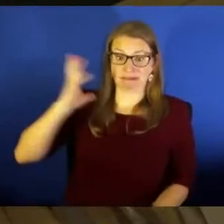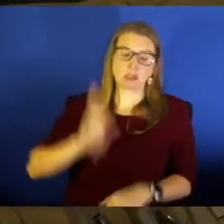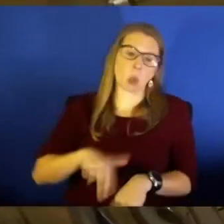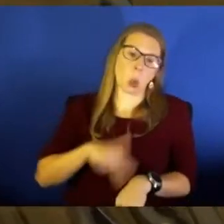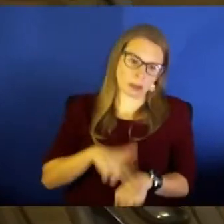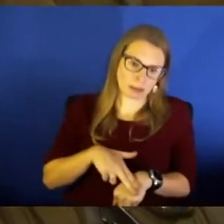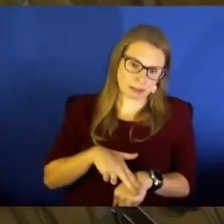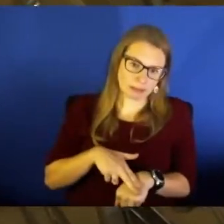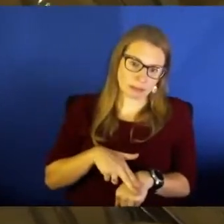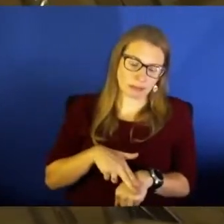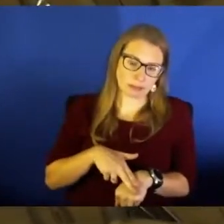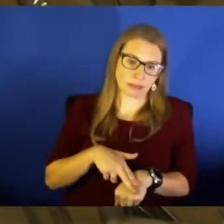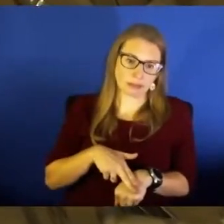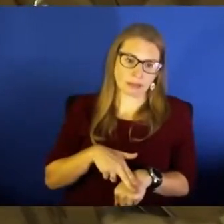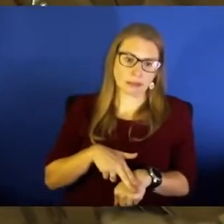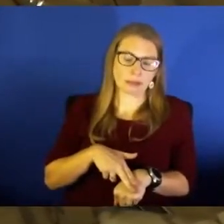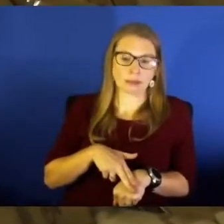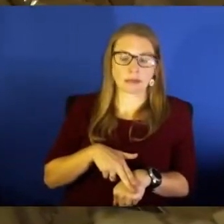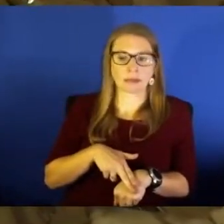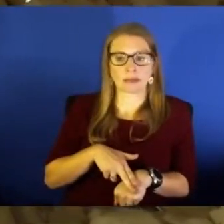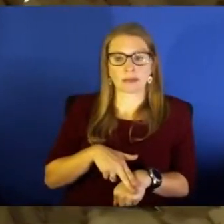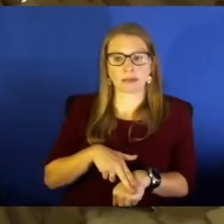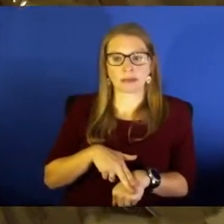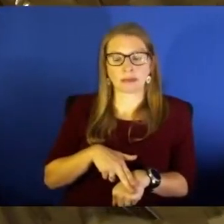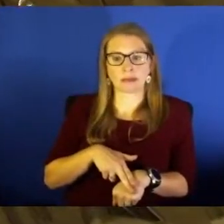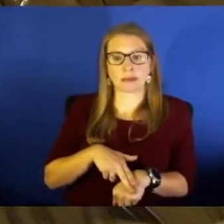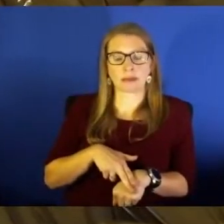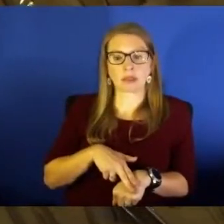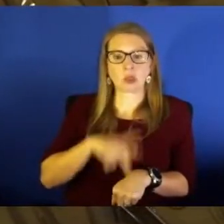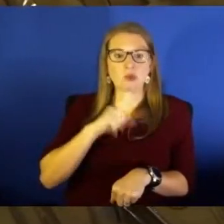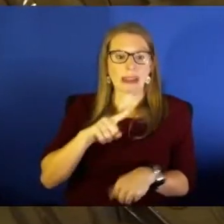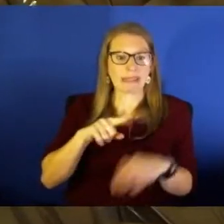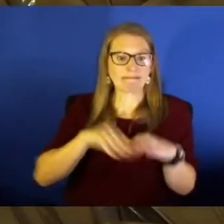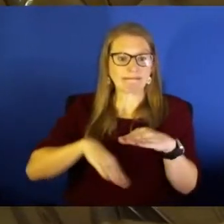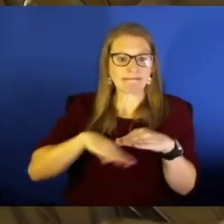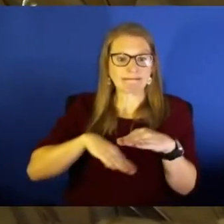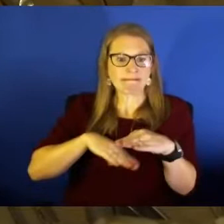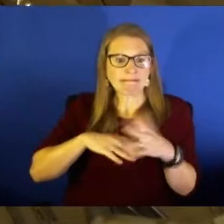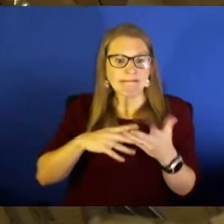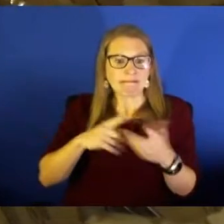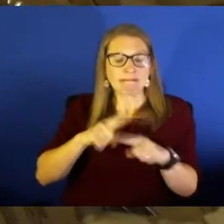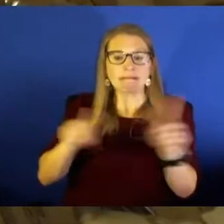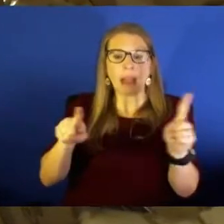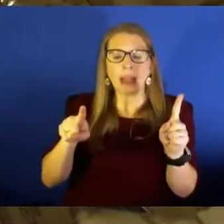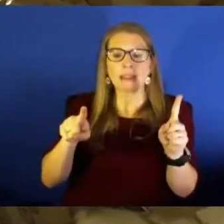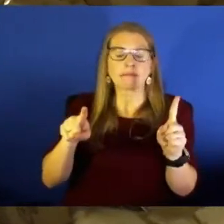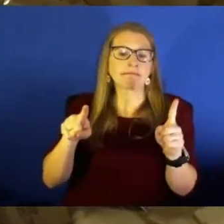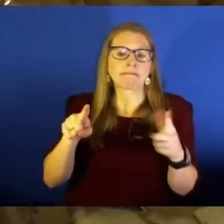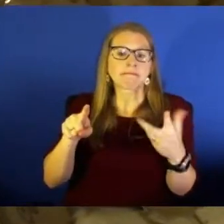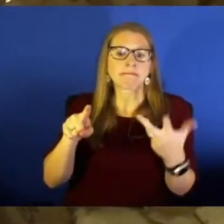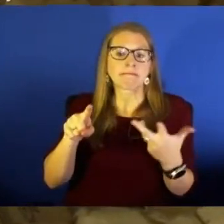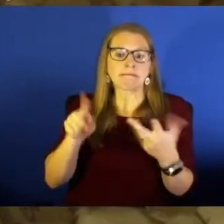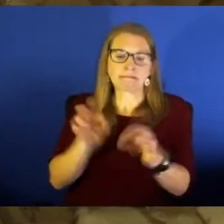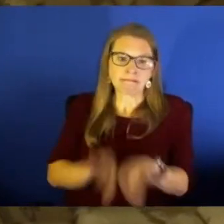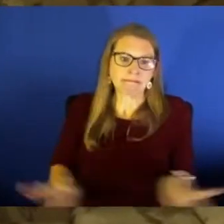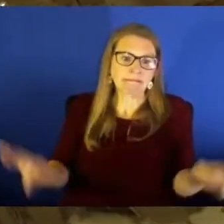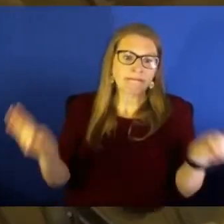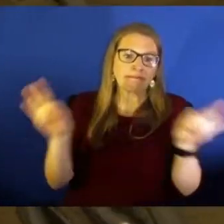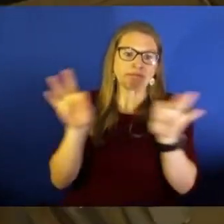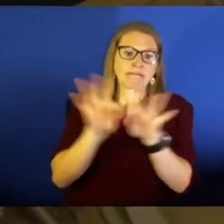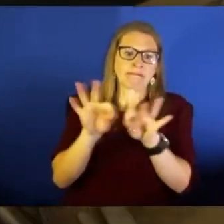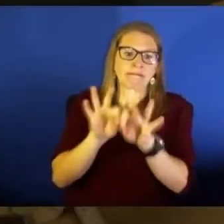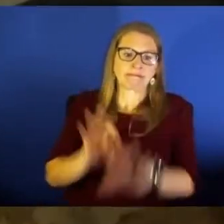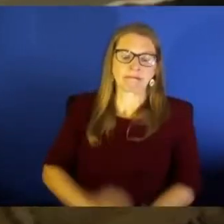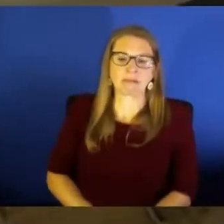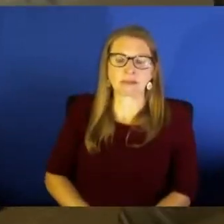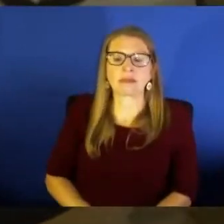it was in some respects rudimentary, but so essential. And so here at the